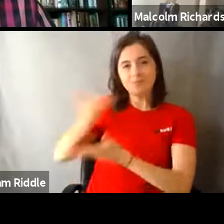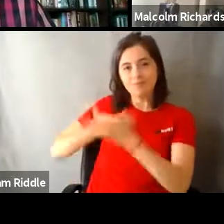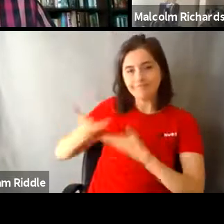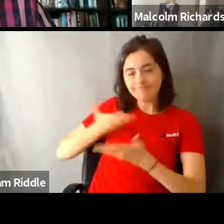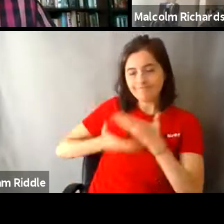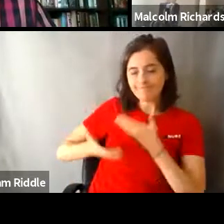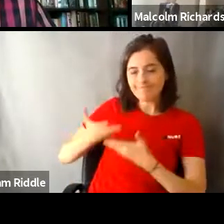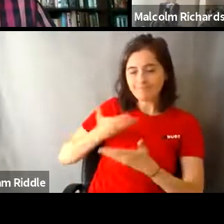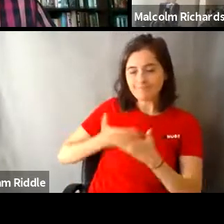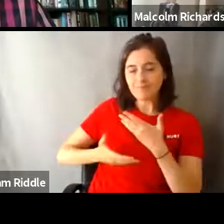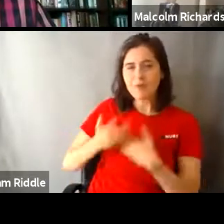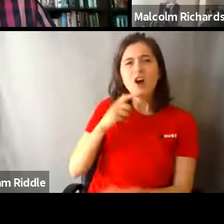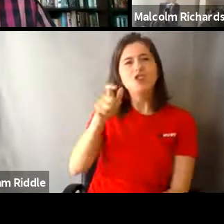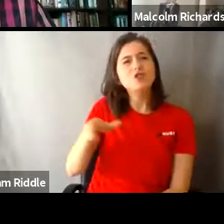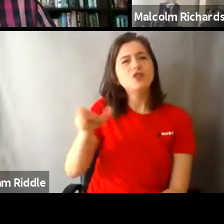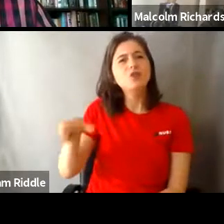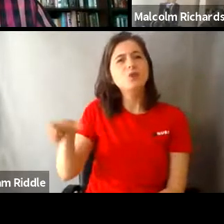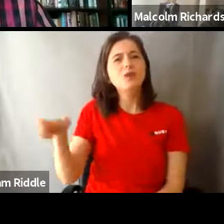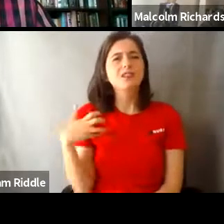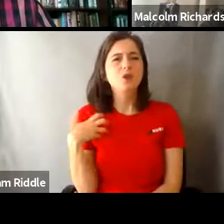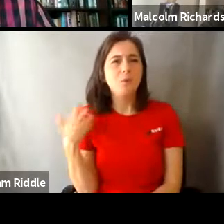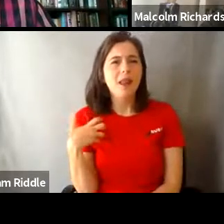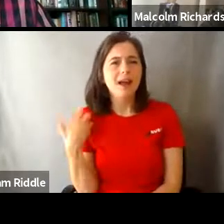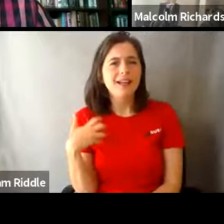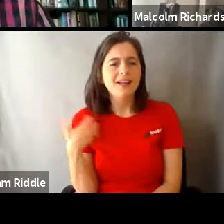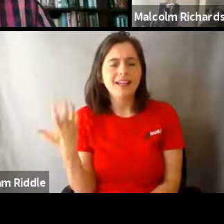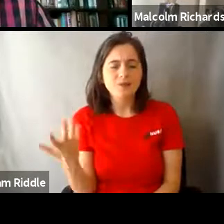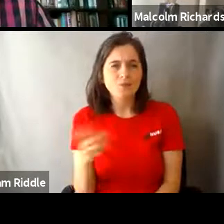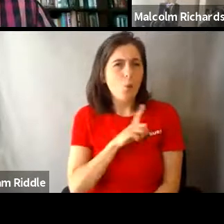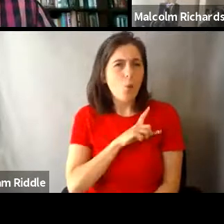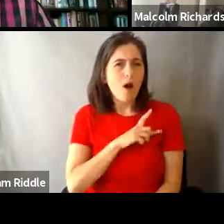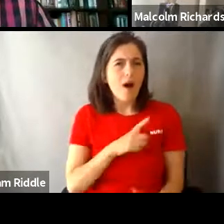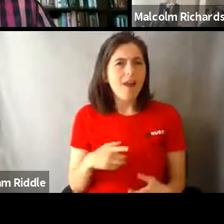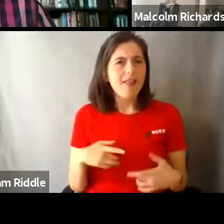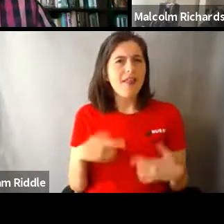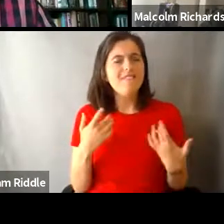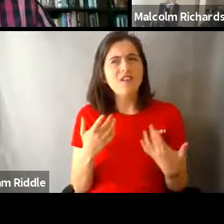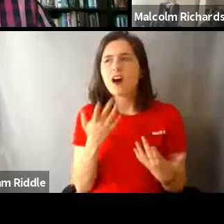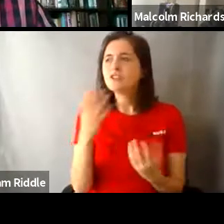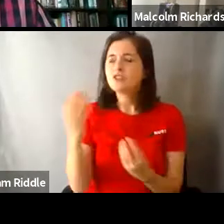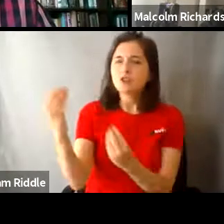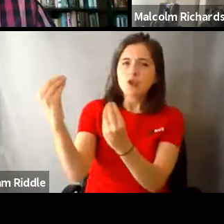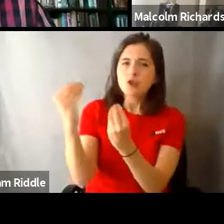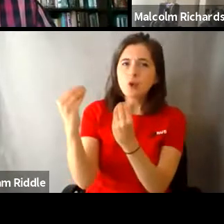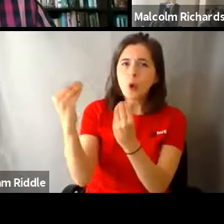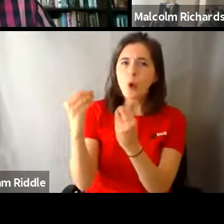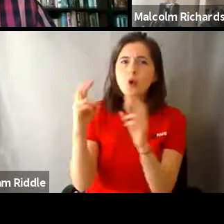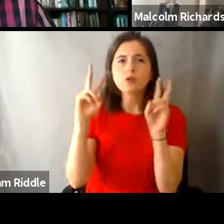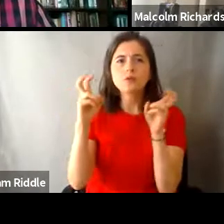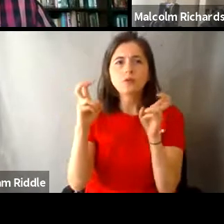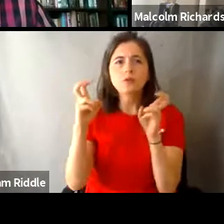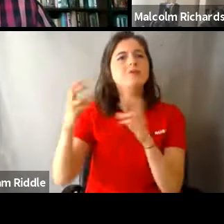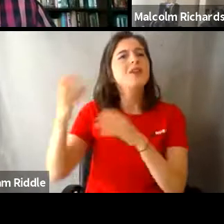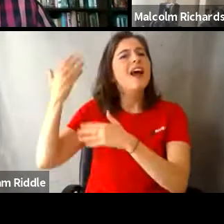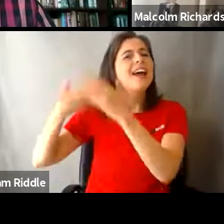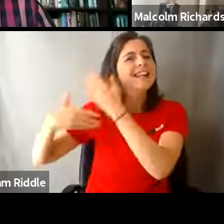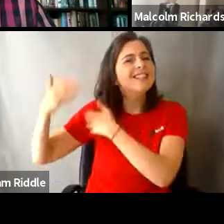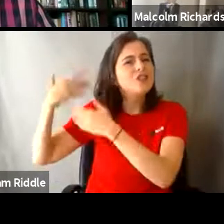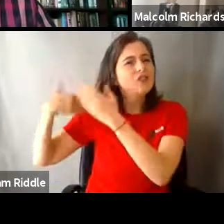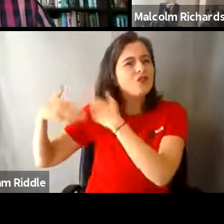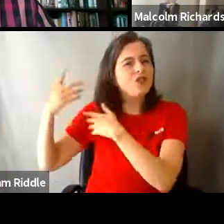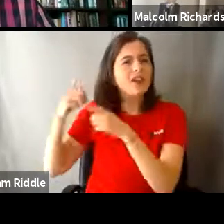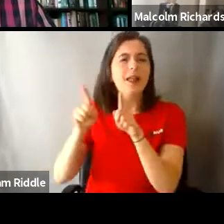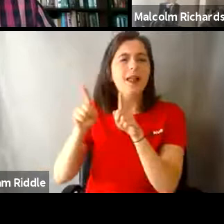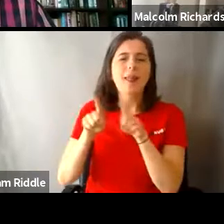students were complaining because they felt that they were taught history in what we would describe as quite a rote fashion